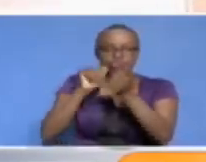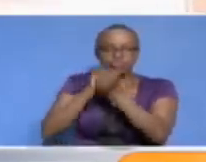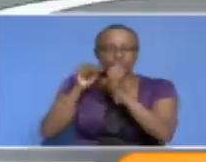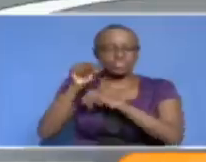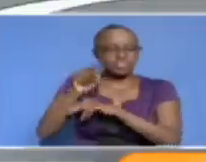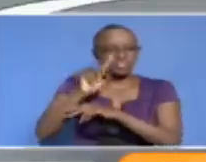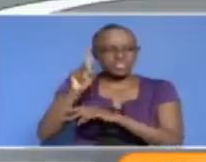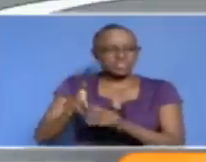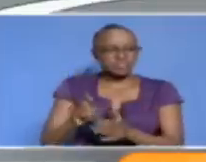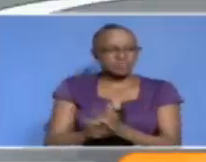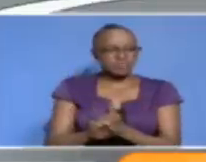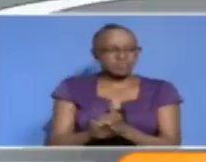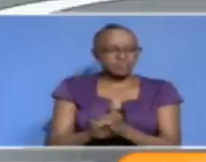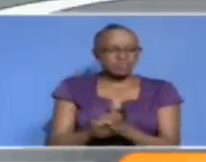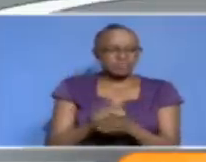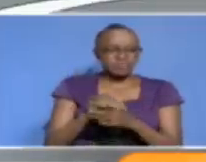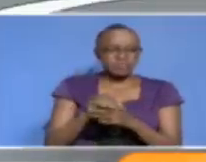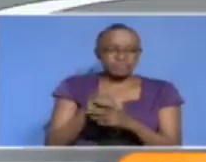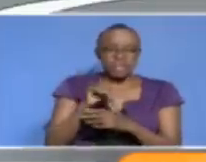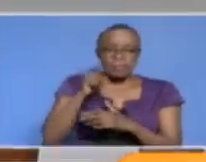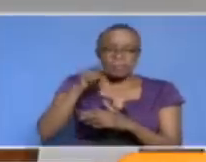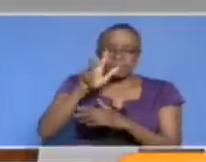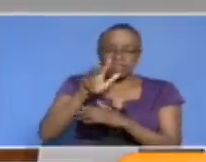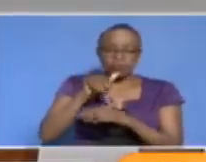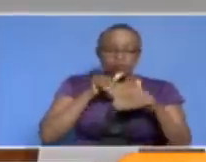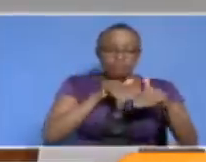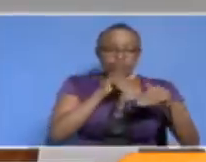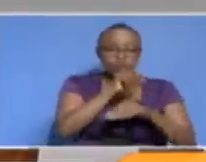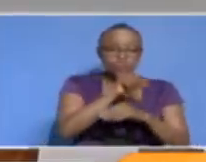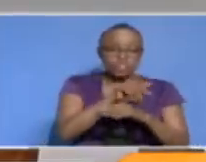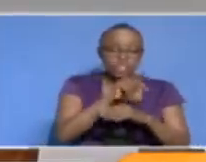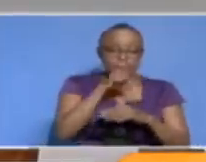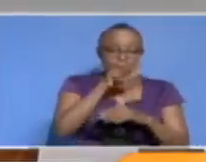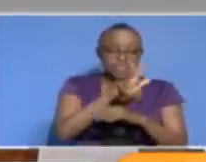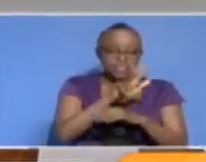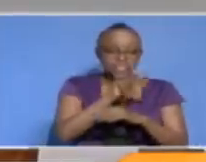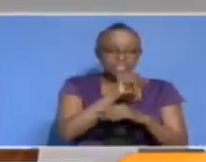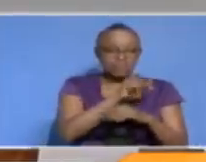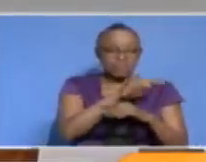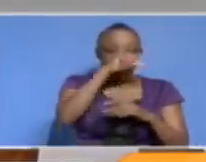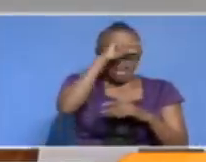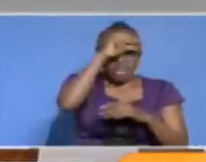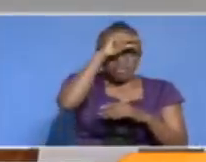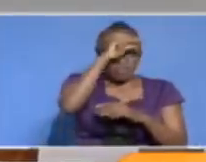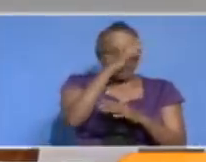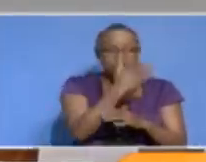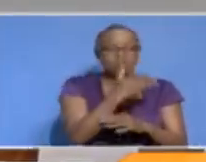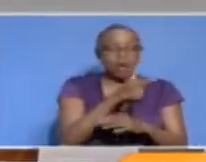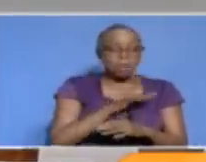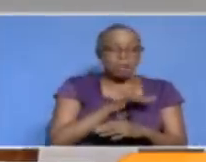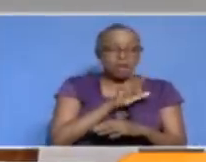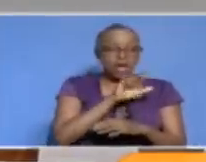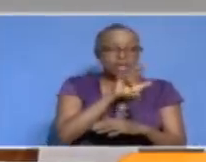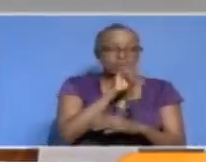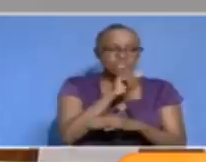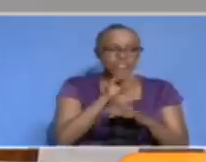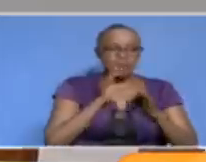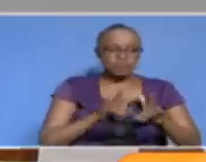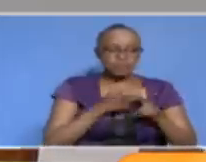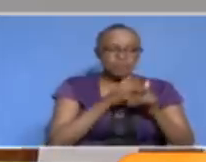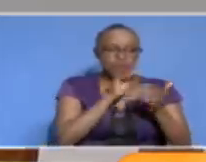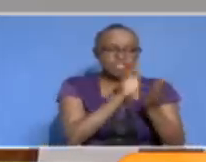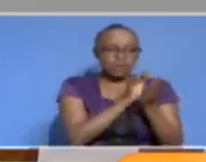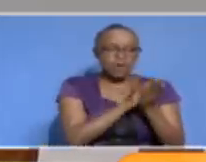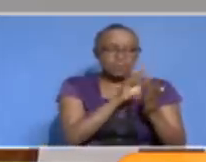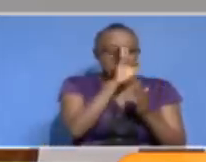this? Okay, P3 forms. We'll do a follow-up on that. P3 forms, these are government documents. Mama Lucia. Yeah, the custodians of P3 forms